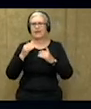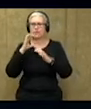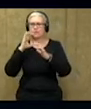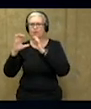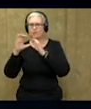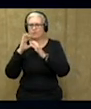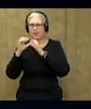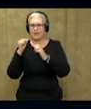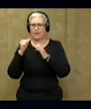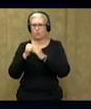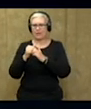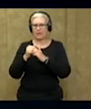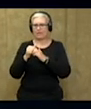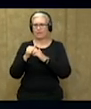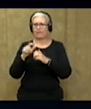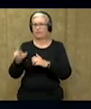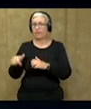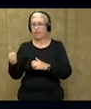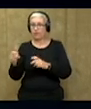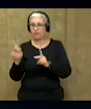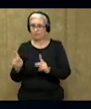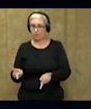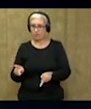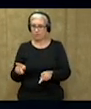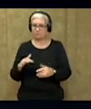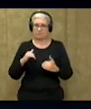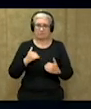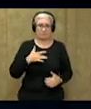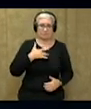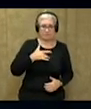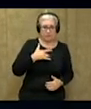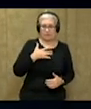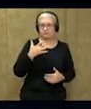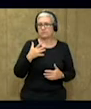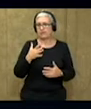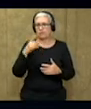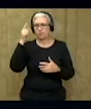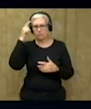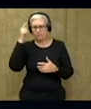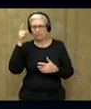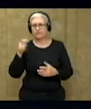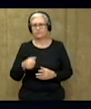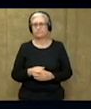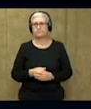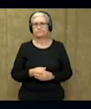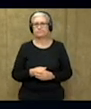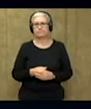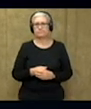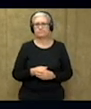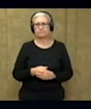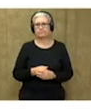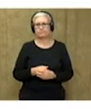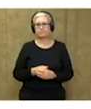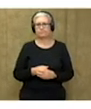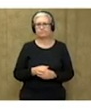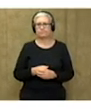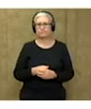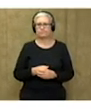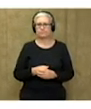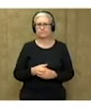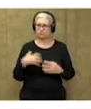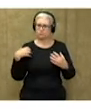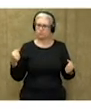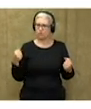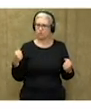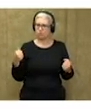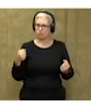your feelings and your thoughts despite the fact that they may not line up with your friends. And lastly is being assertive. It's